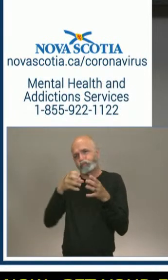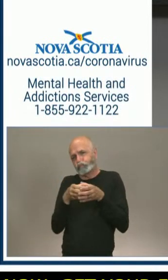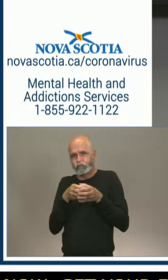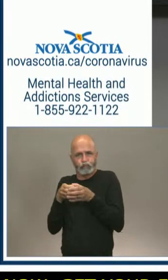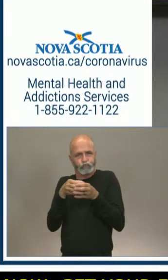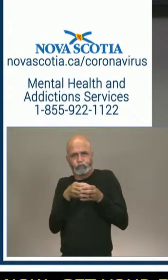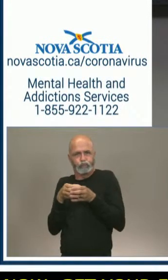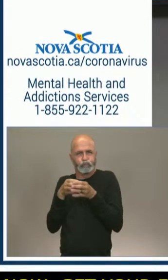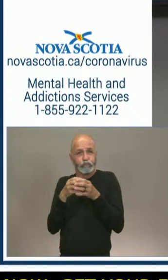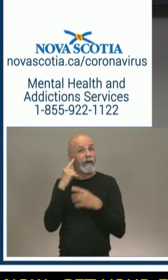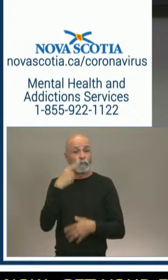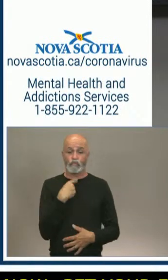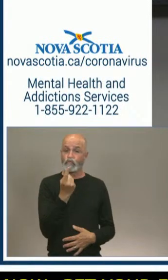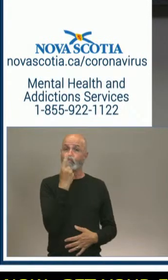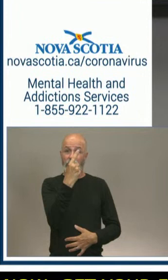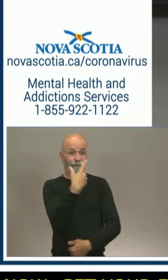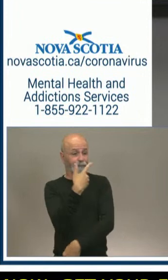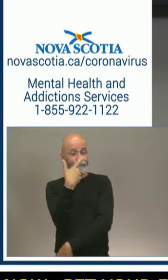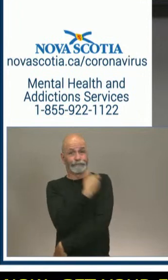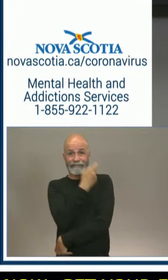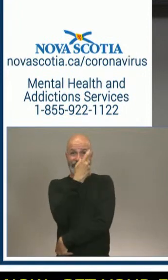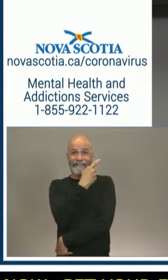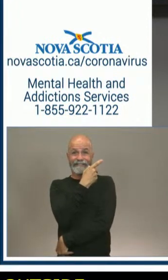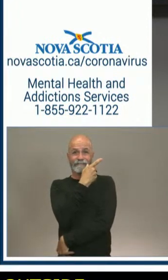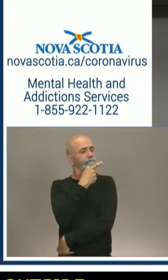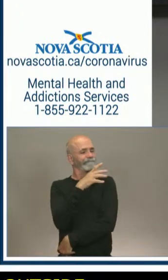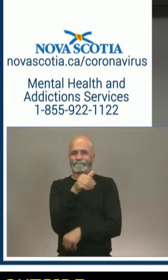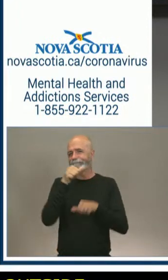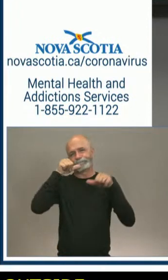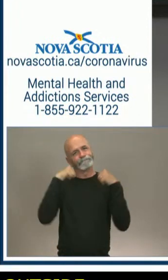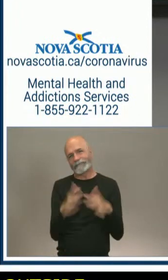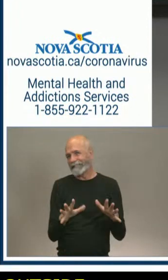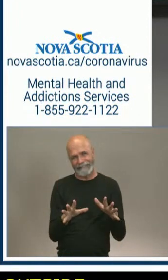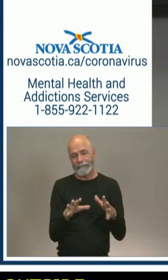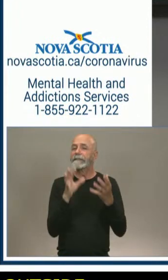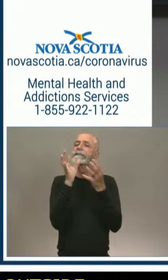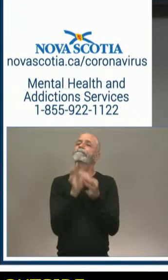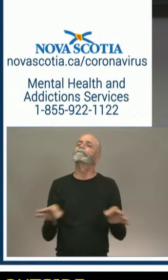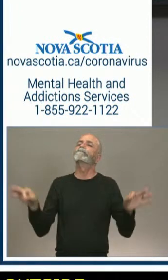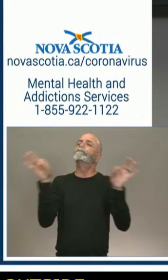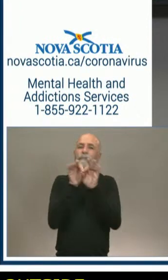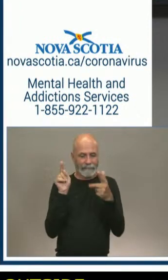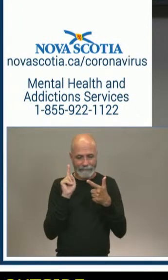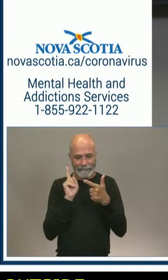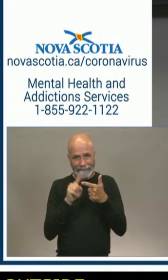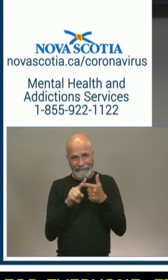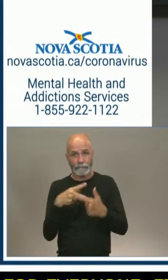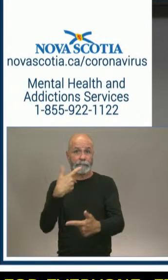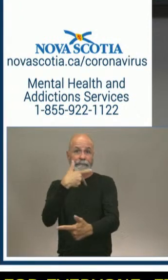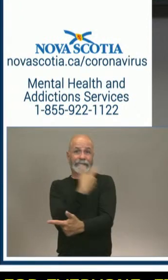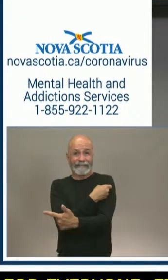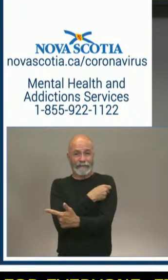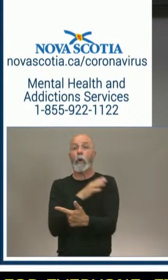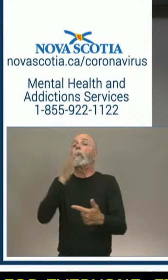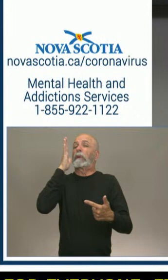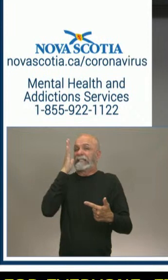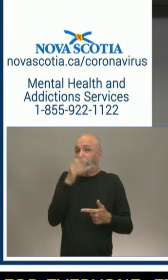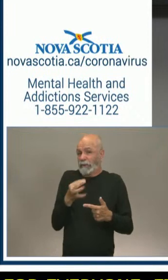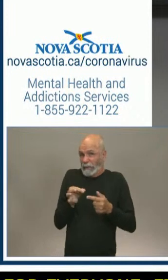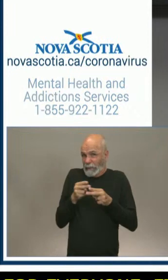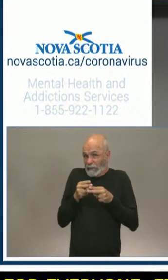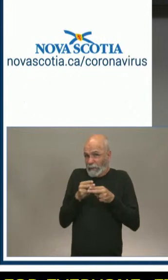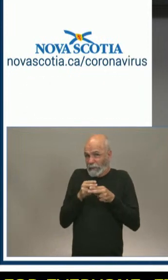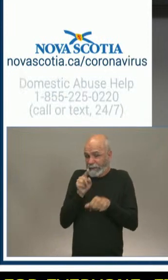there. It's equally important to get your second dose, and we are starting that process of offering second doses next week.